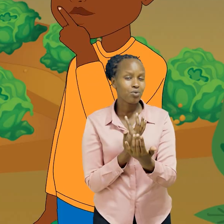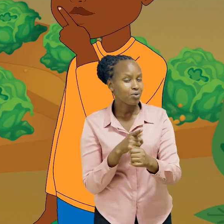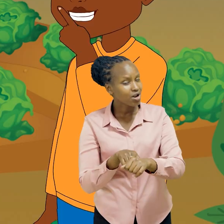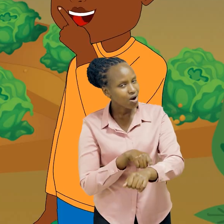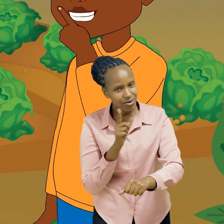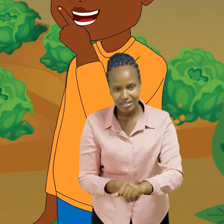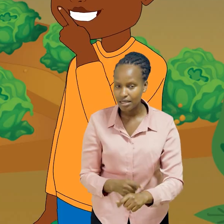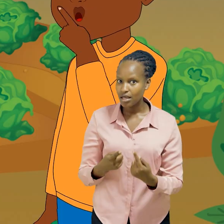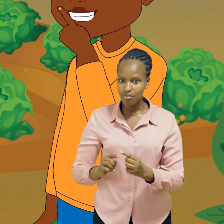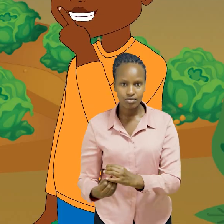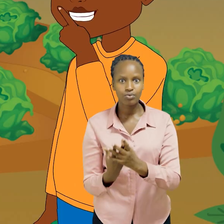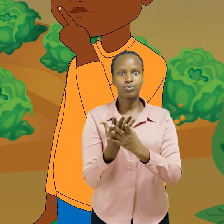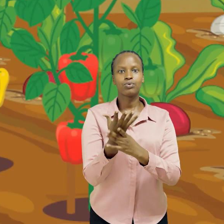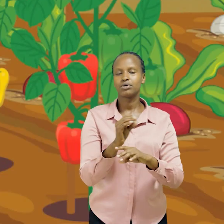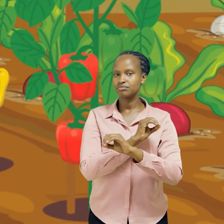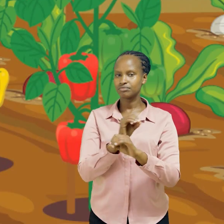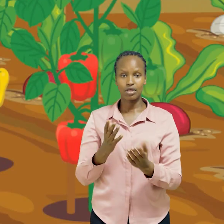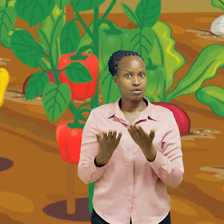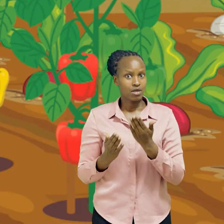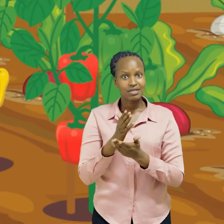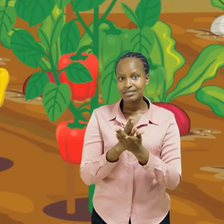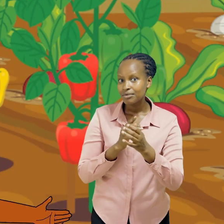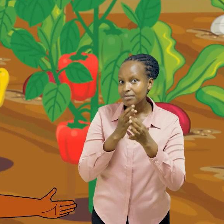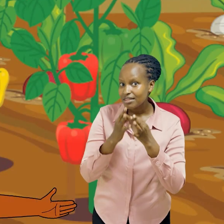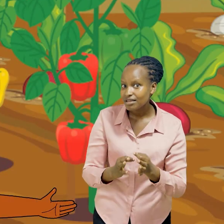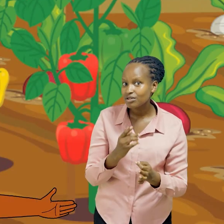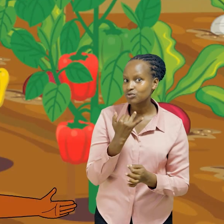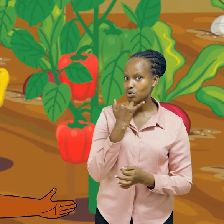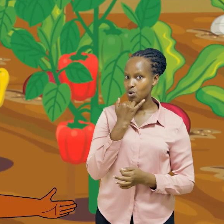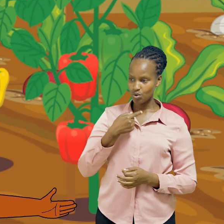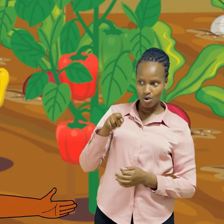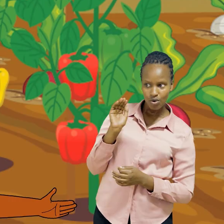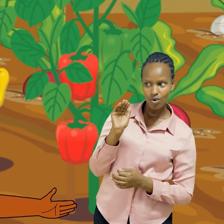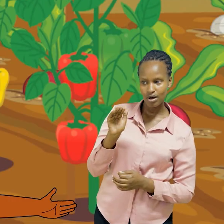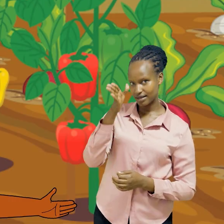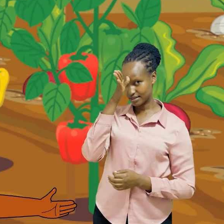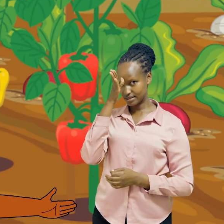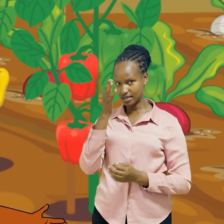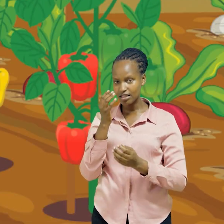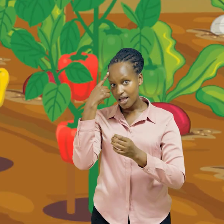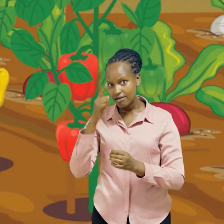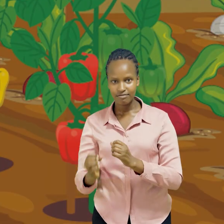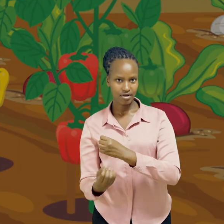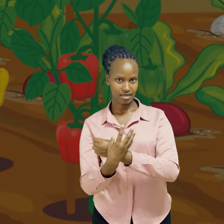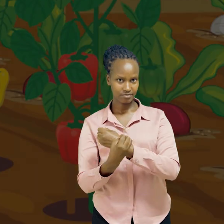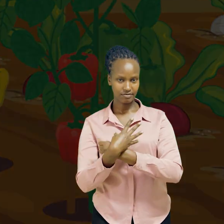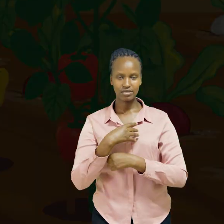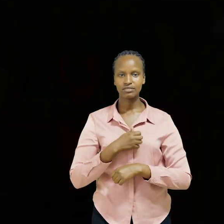time, but nothing is growing. Maybe something is wrong. Let's go ask Dad for